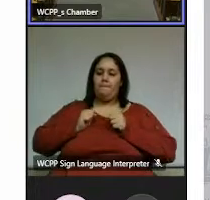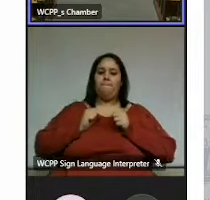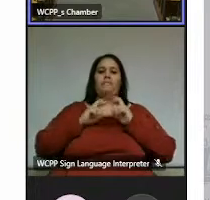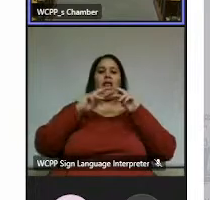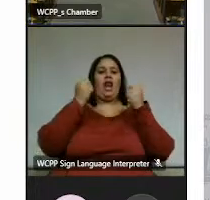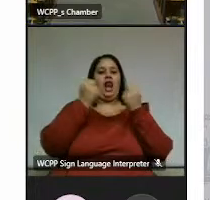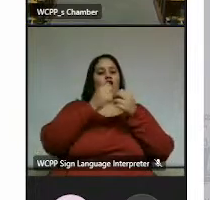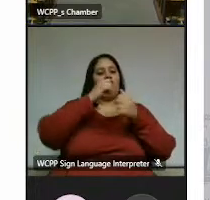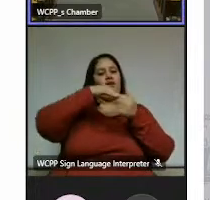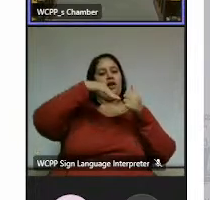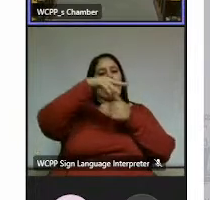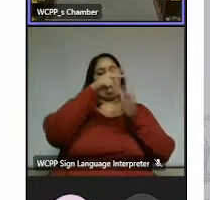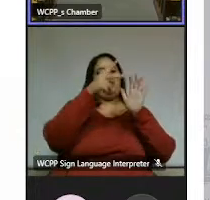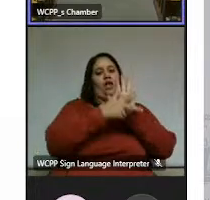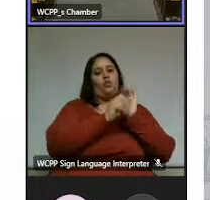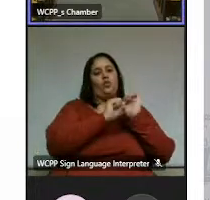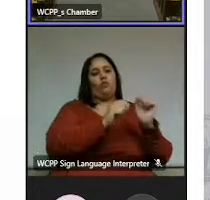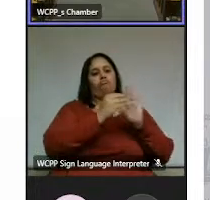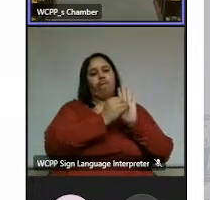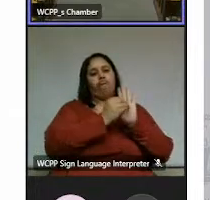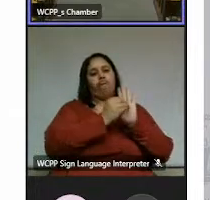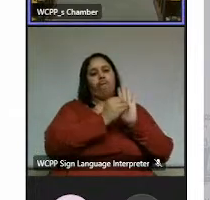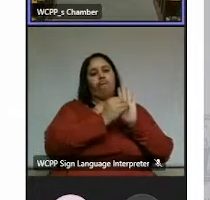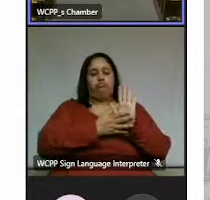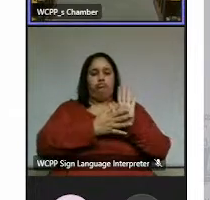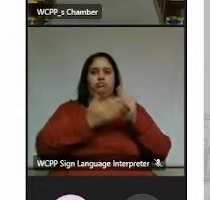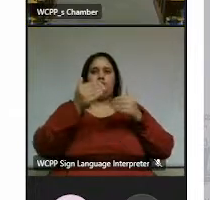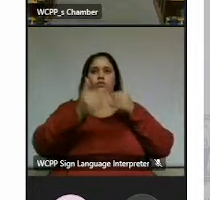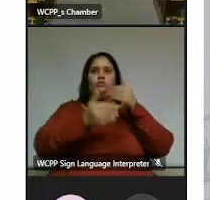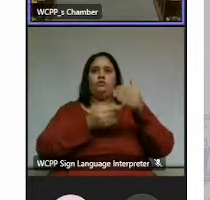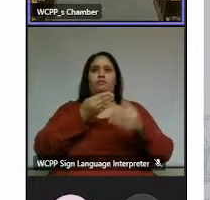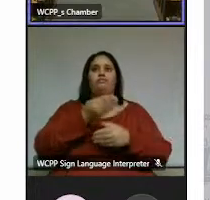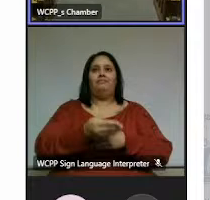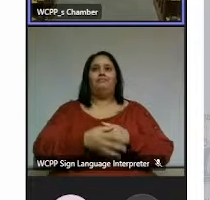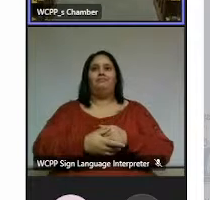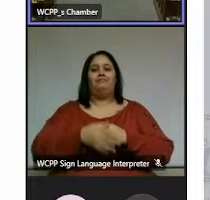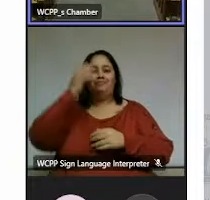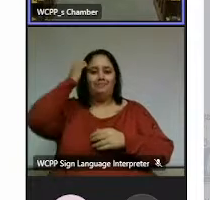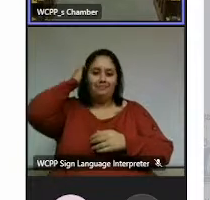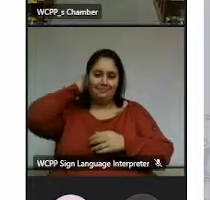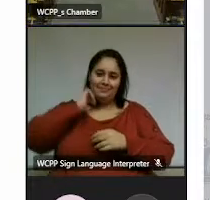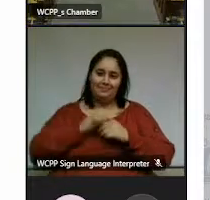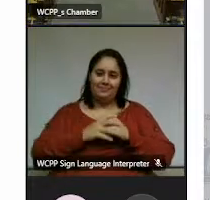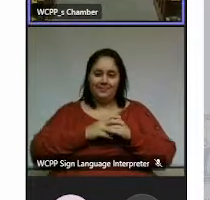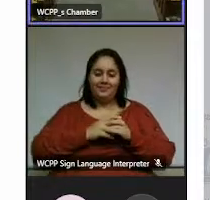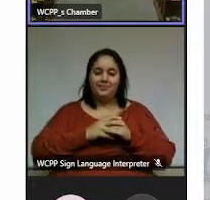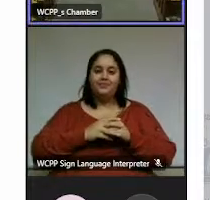provisions into these processes. So the bill doesn't